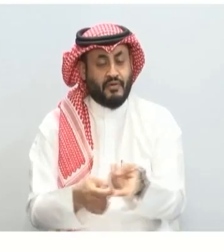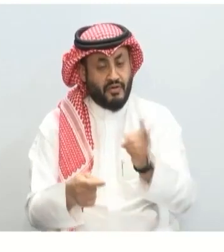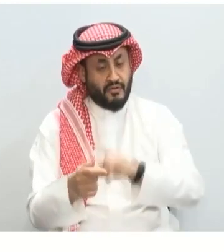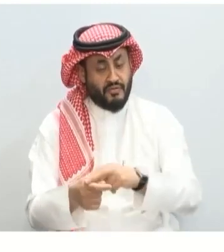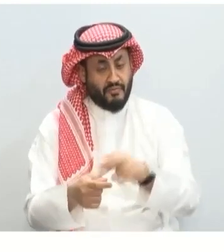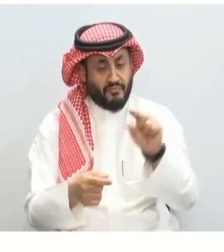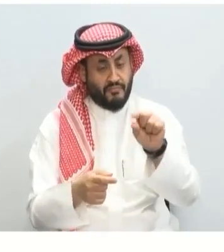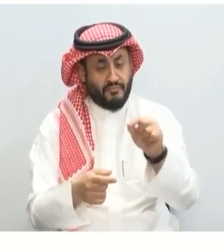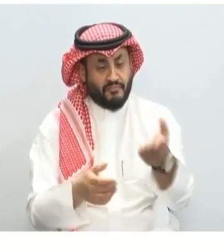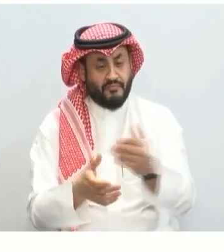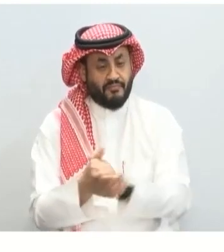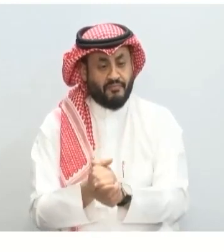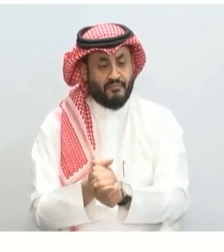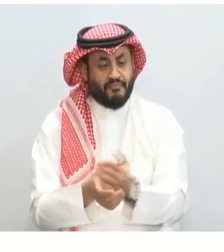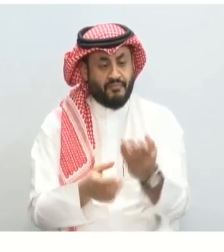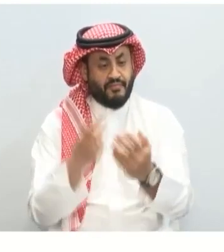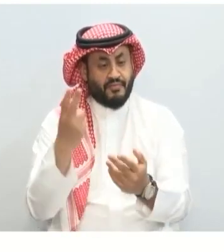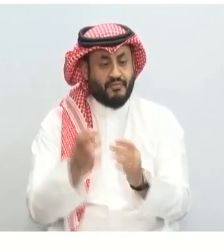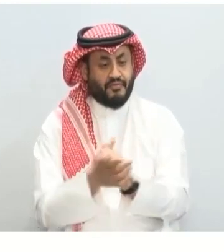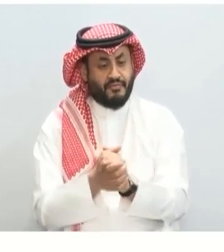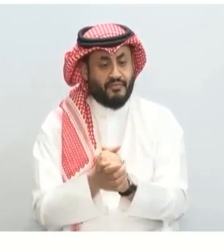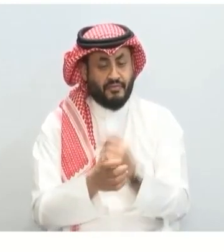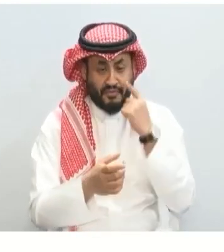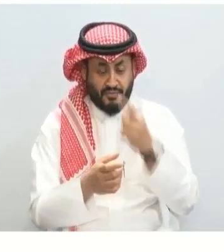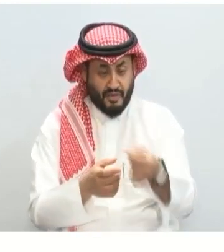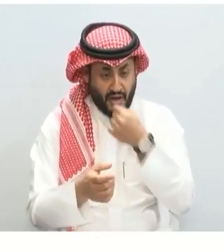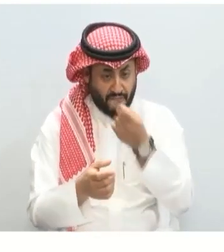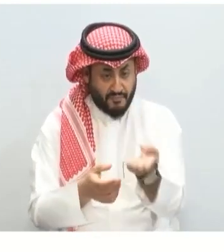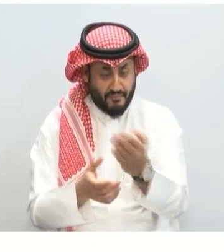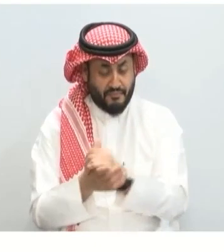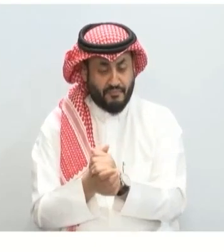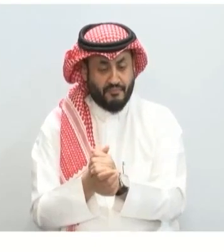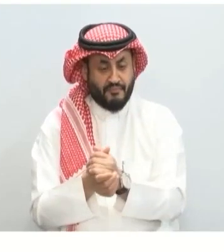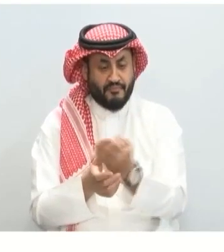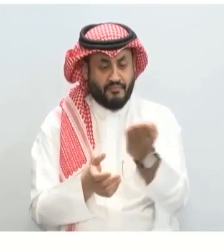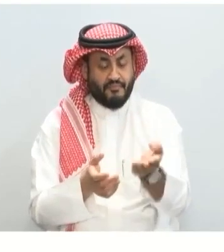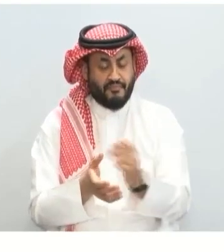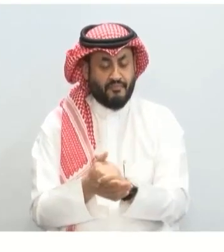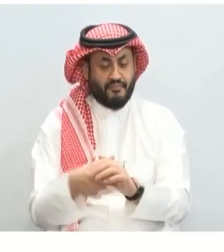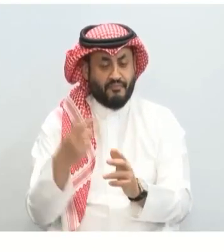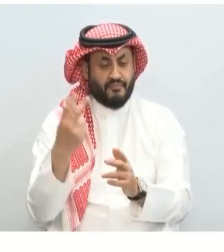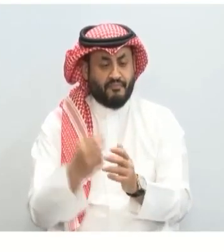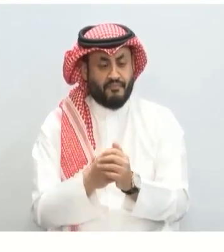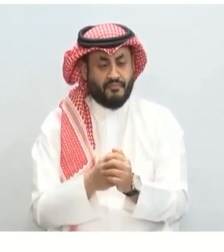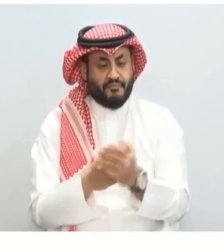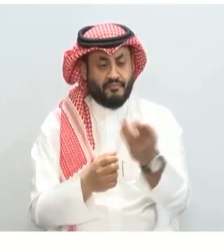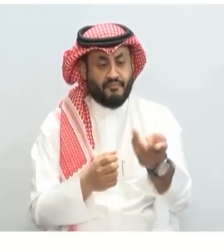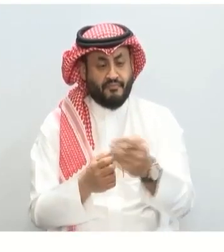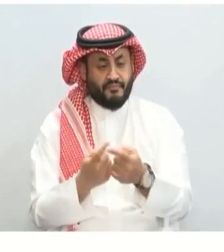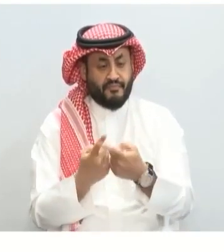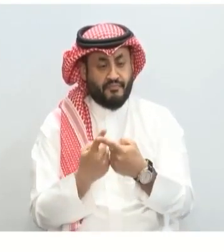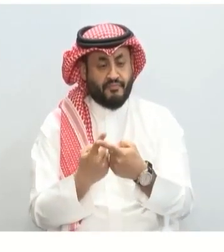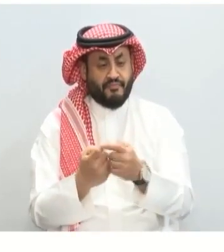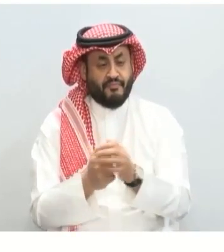the chicken? Would you like to try the grilled asparagus? So she said, would you like to try the chicken?